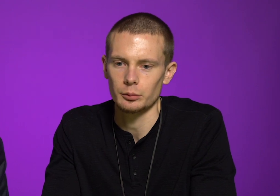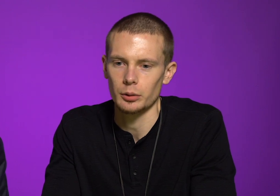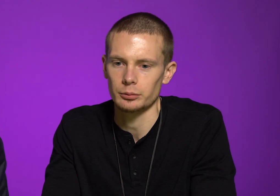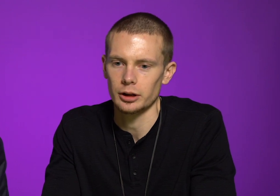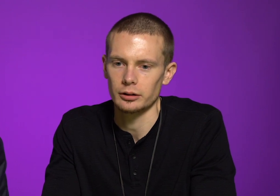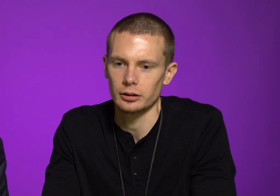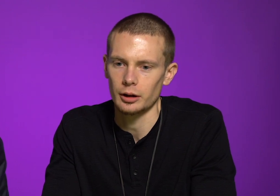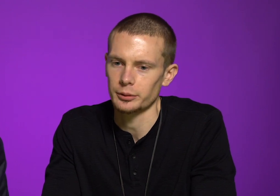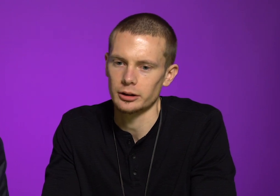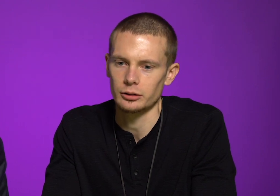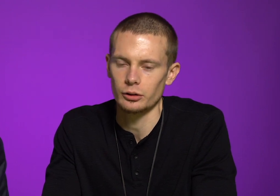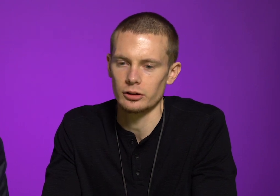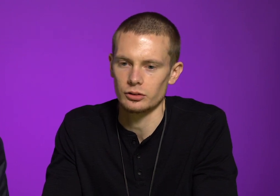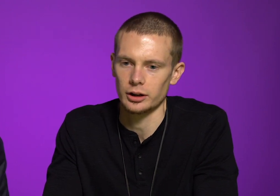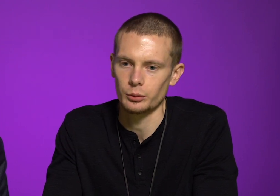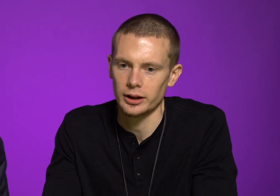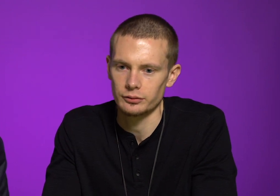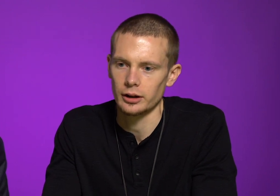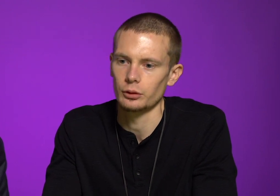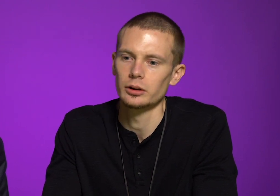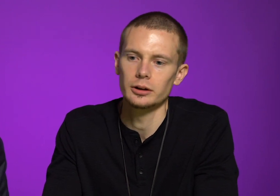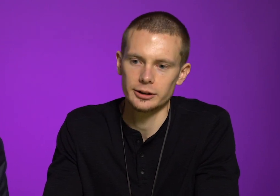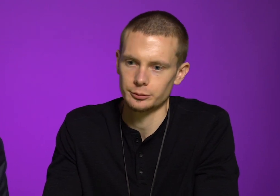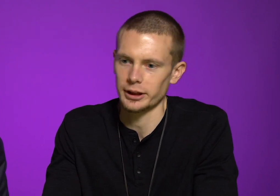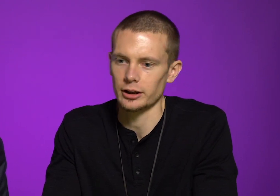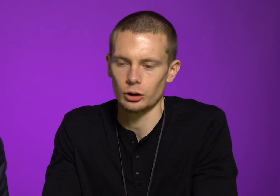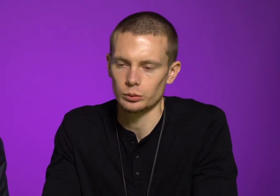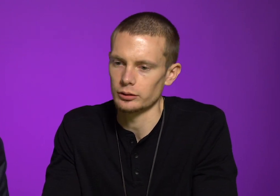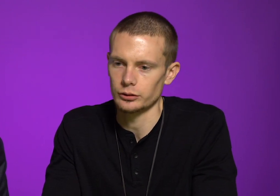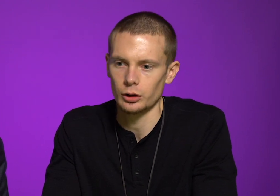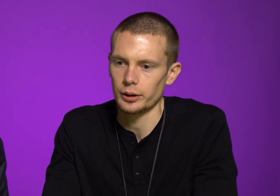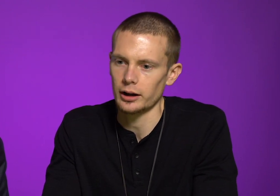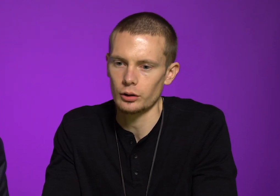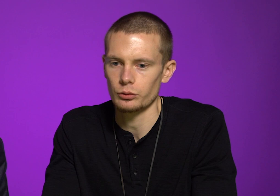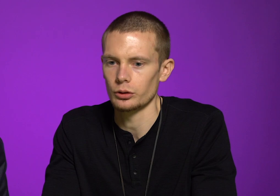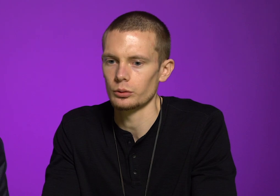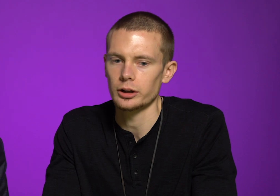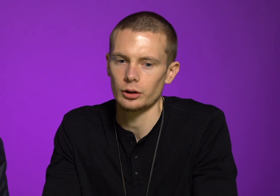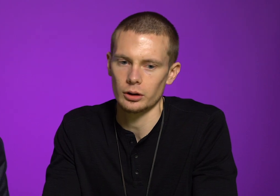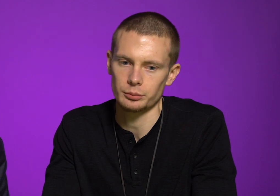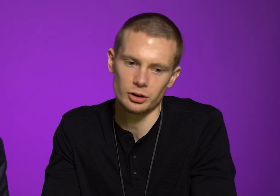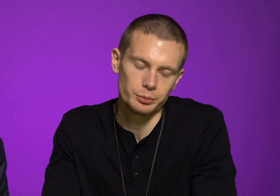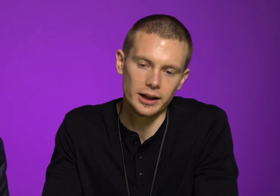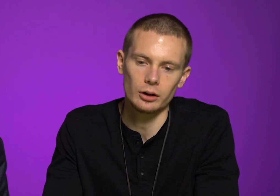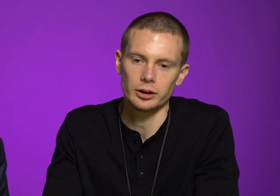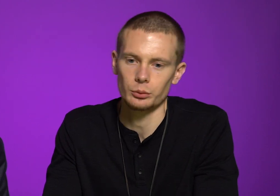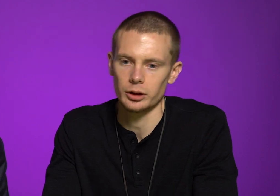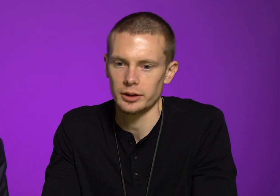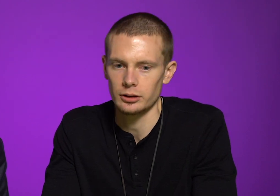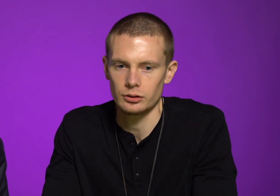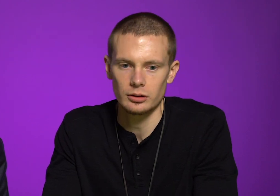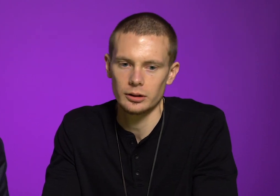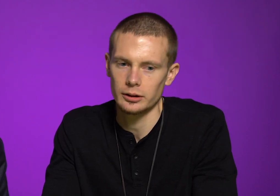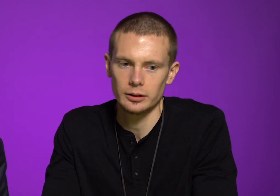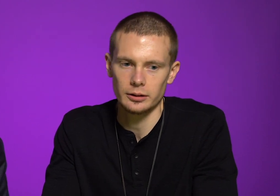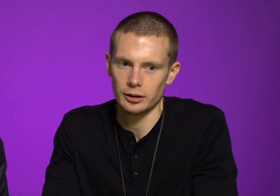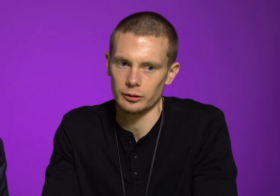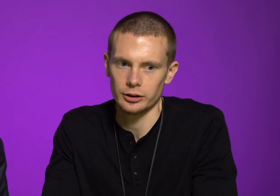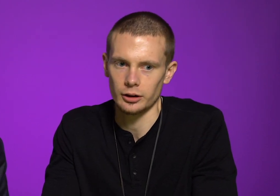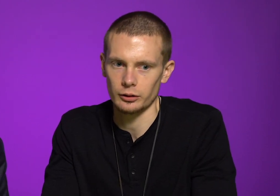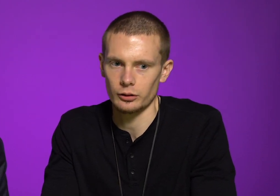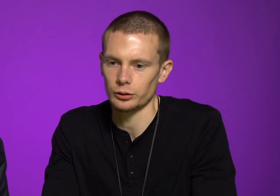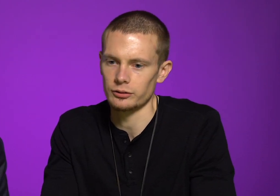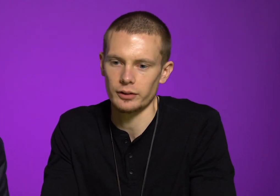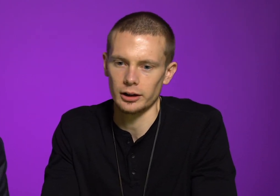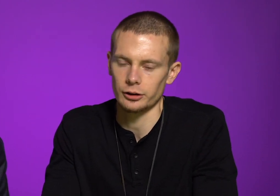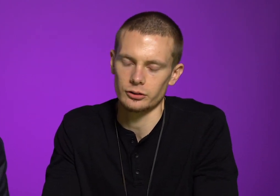hey, you know, I'm gonna do this anyway, even though, yeah, no one will ever know what I go through. You know, I'm gonna speak out anyway, because,